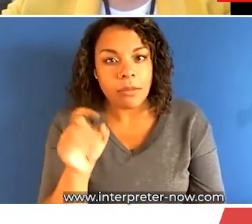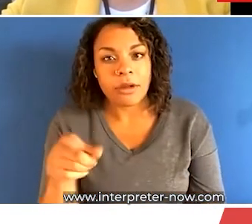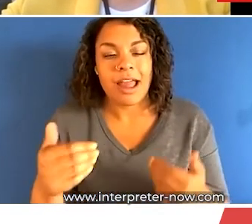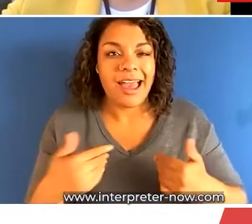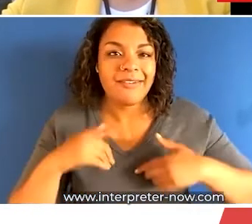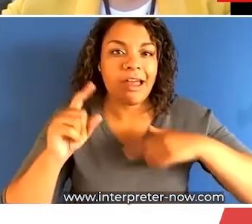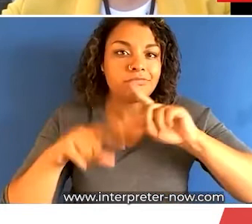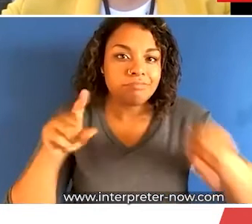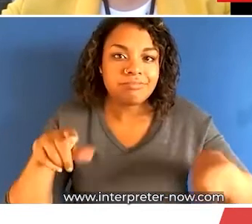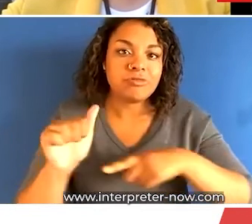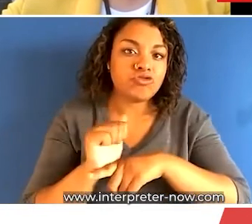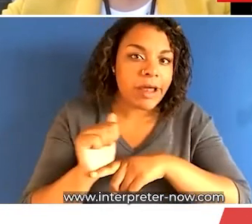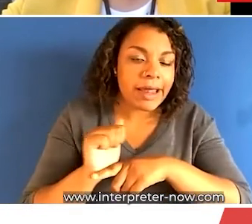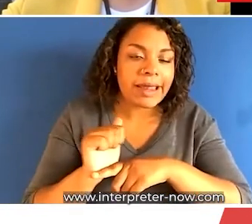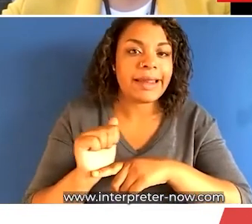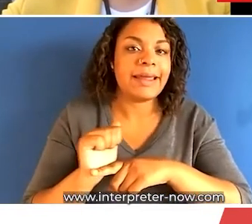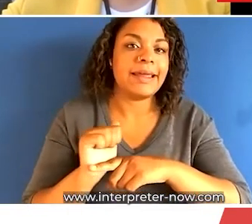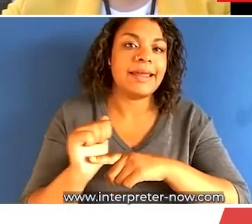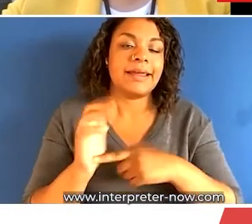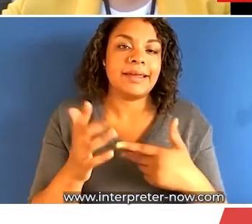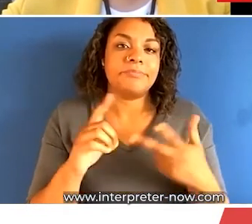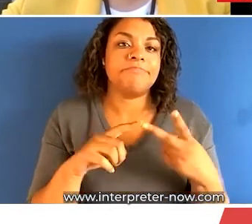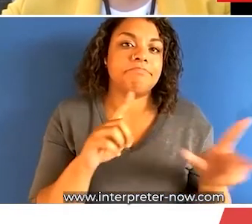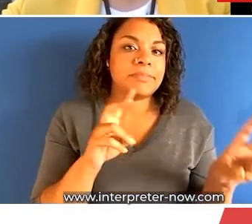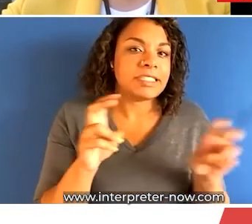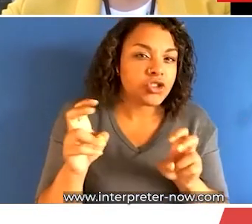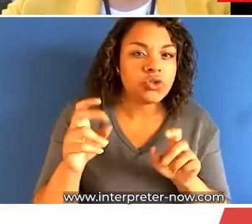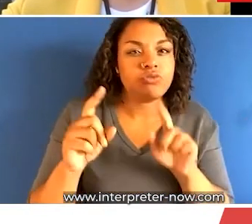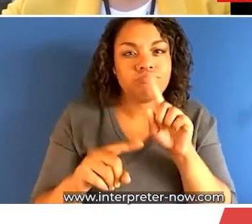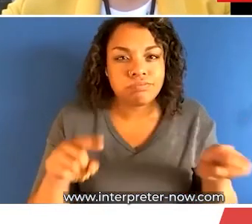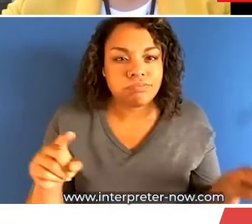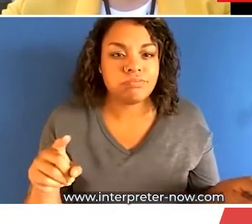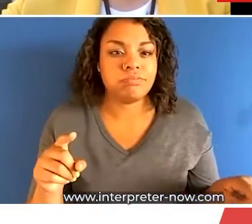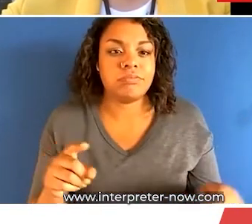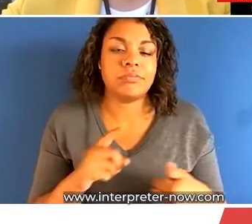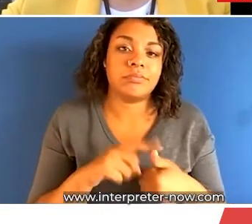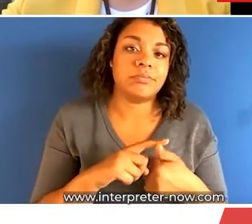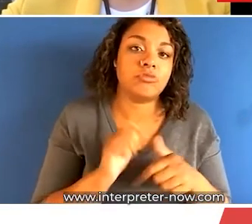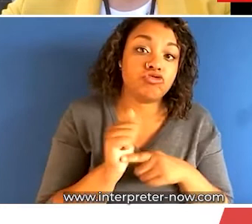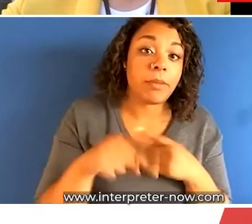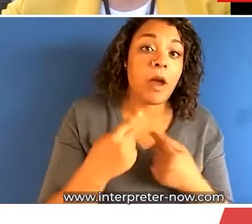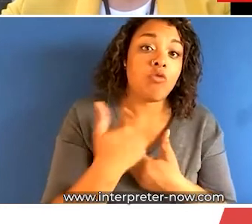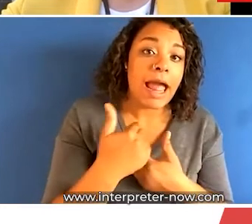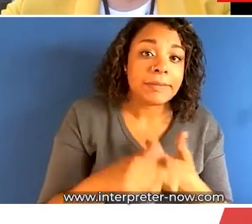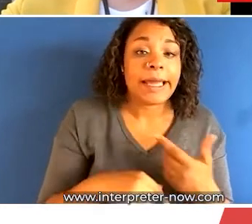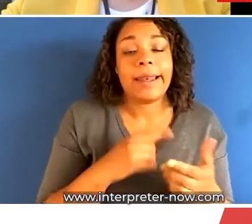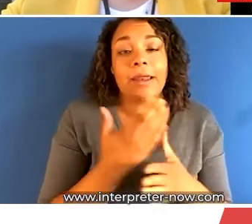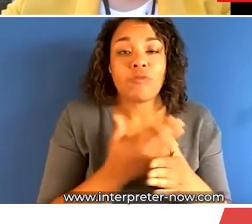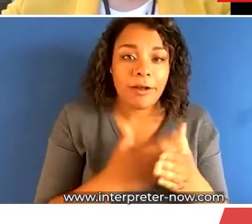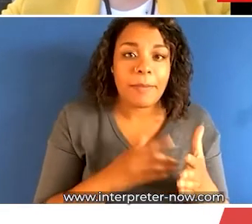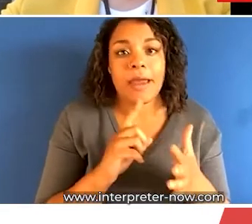this training about, different issues, harassment, et